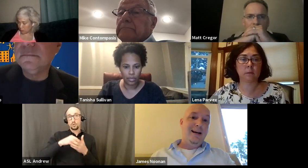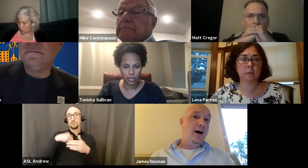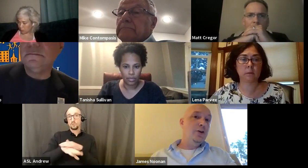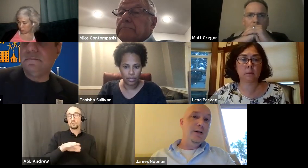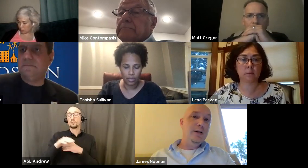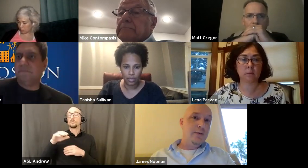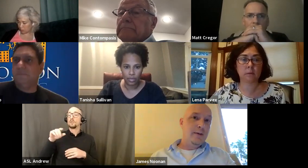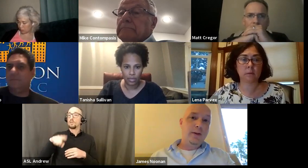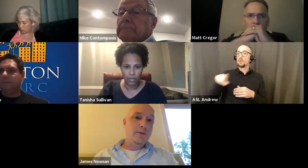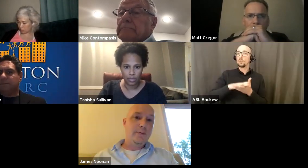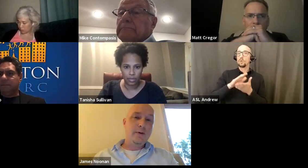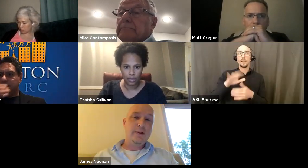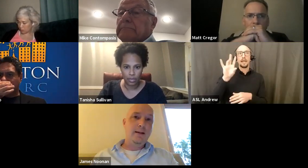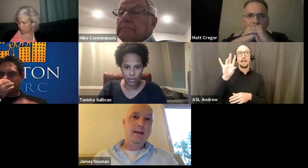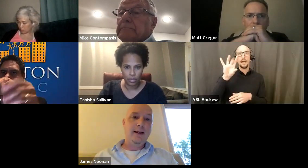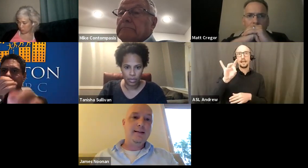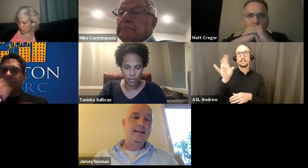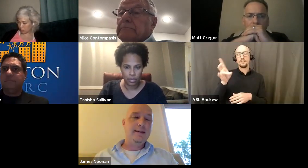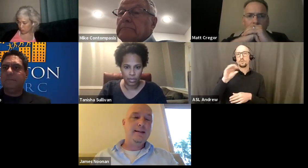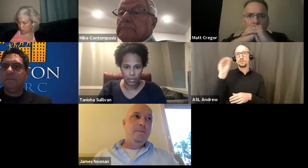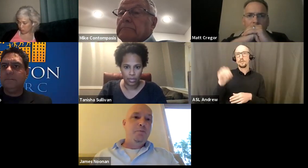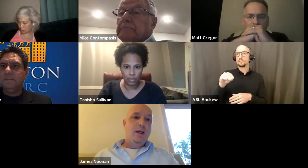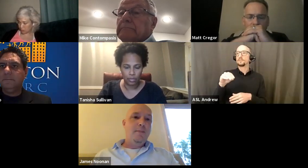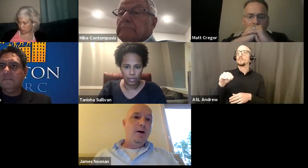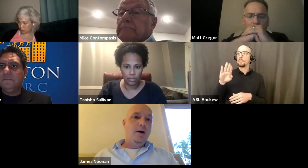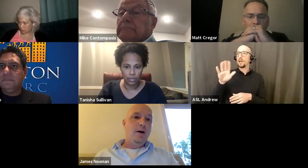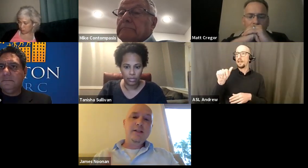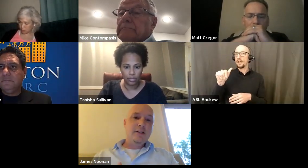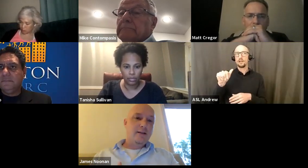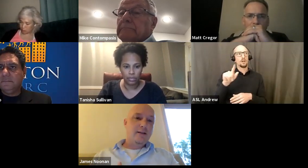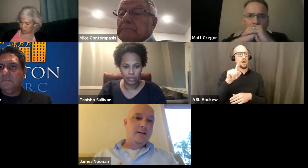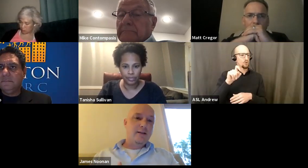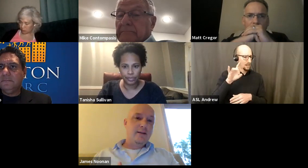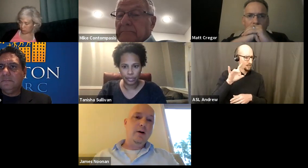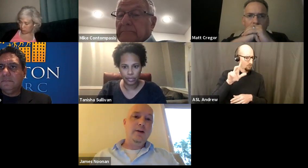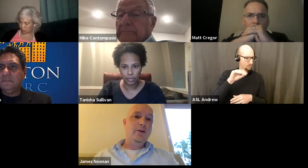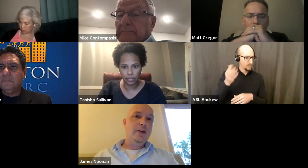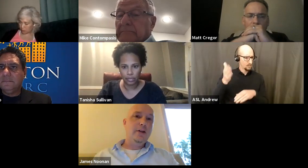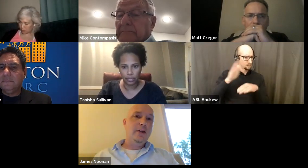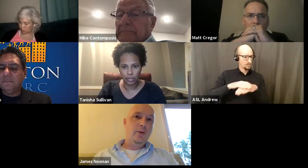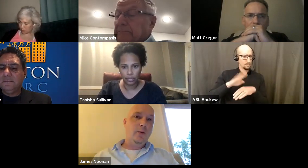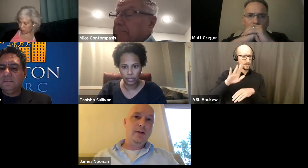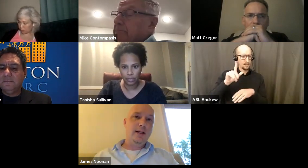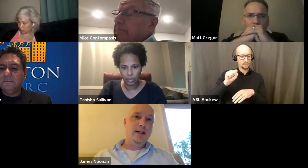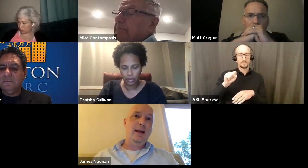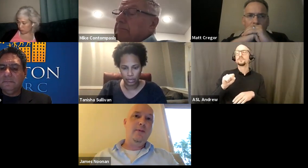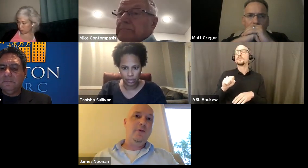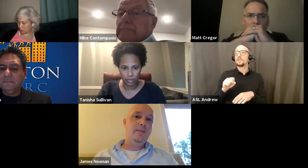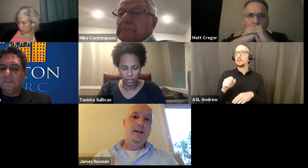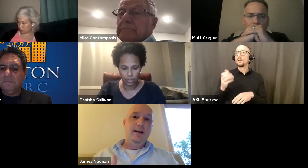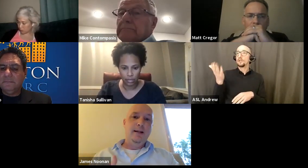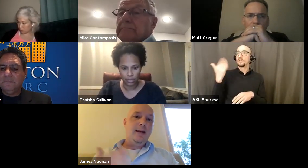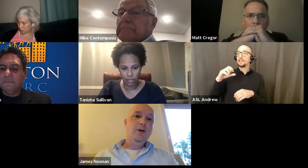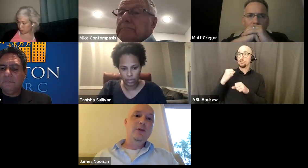BLA and 183.3% at BLS. And among last year's 7th grade cohort, 33.1%